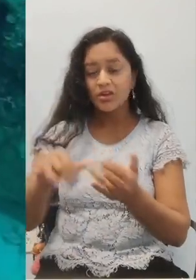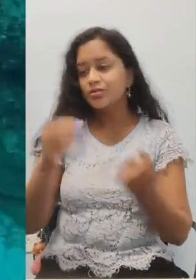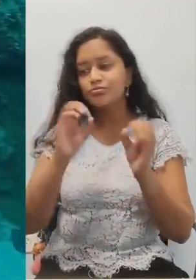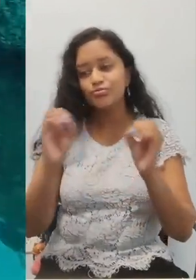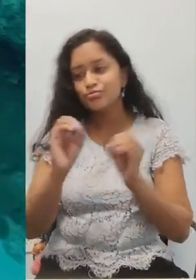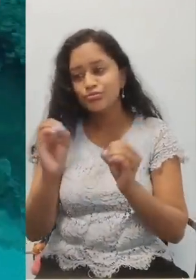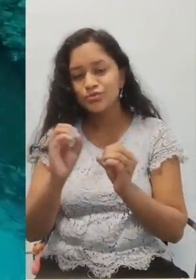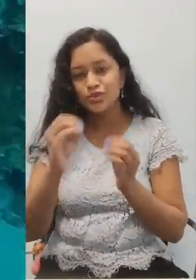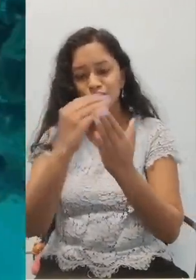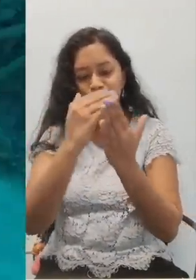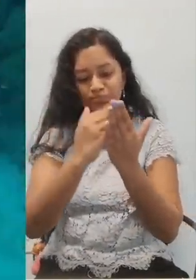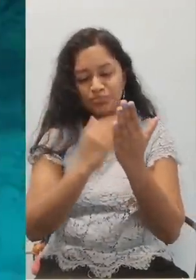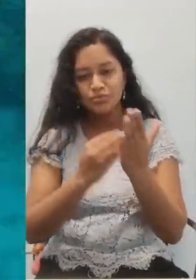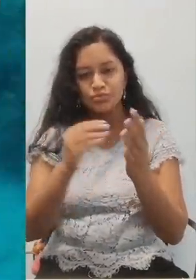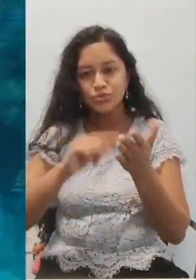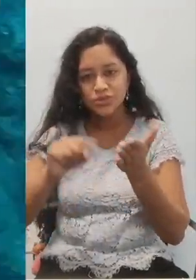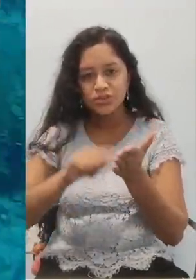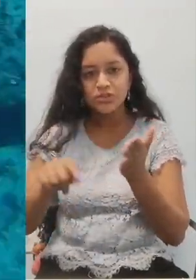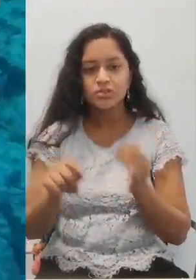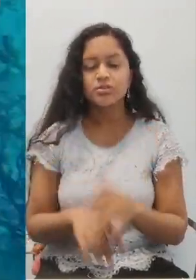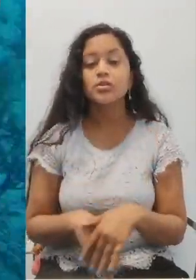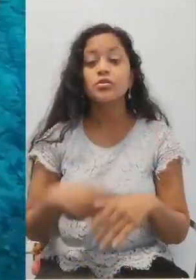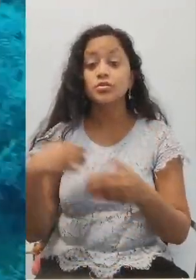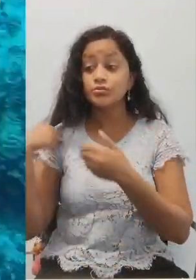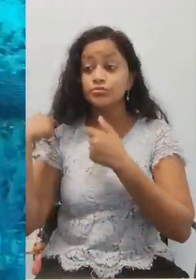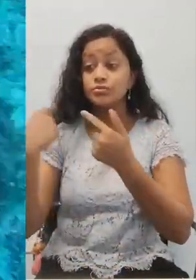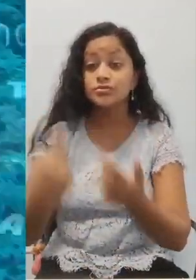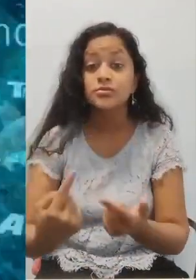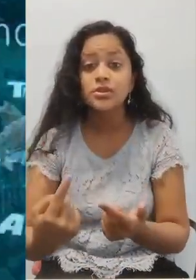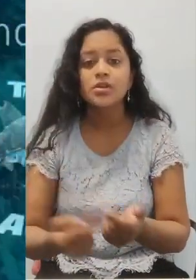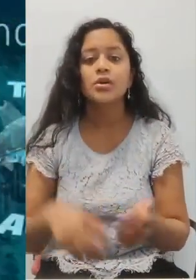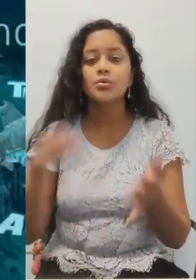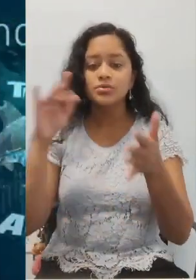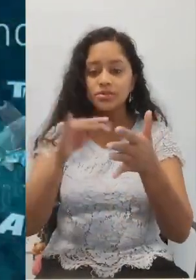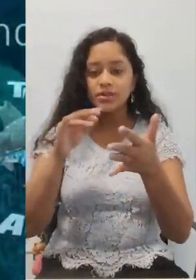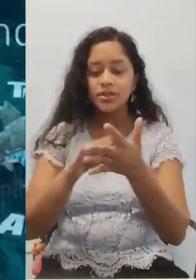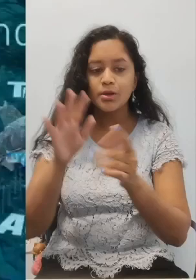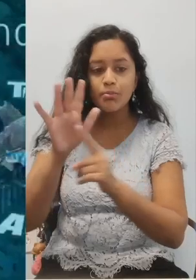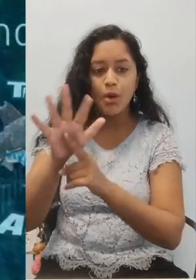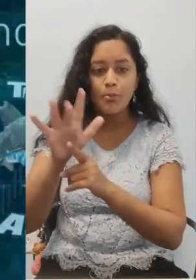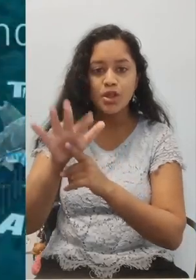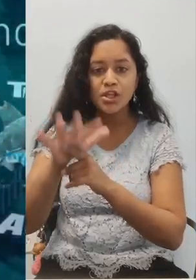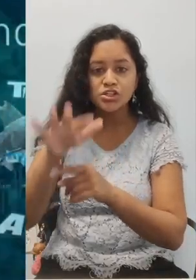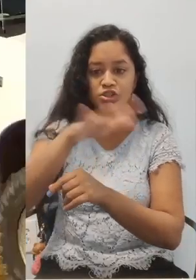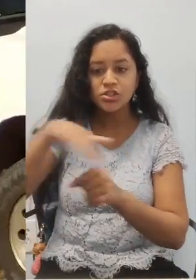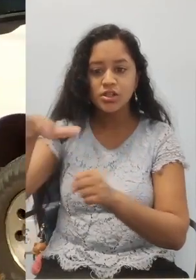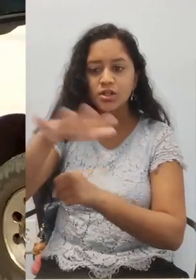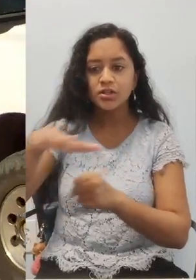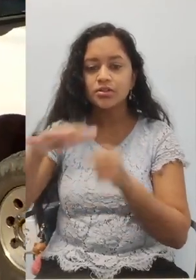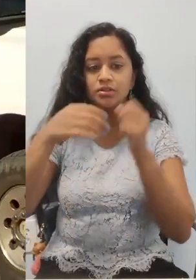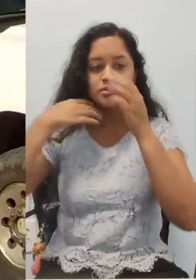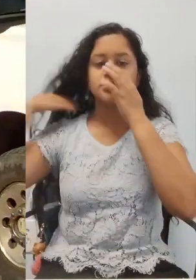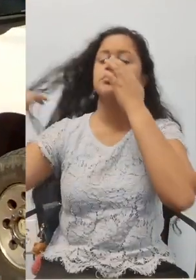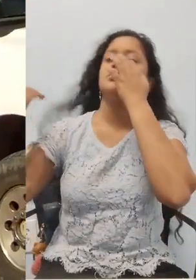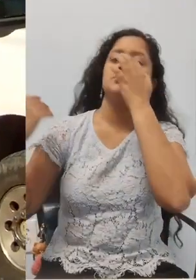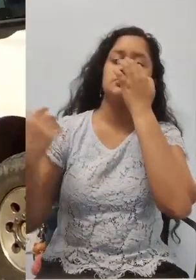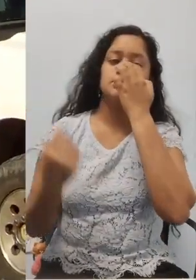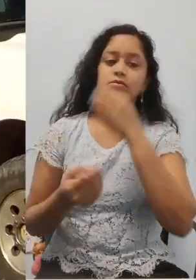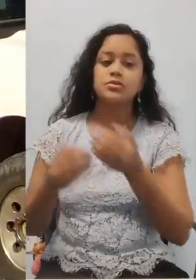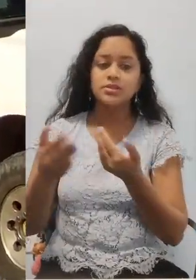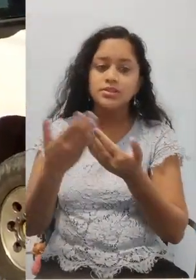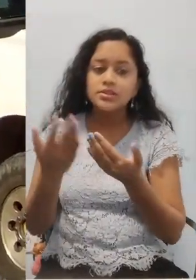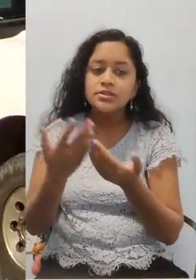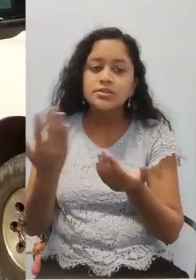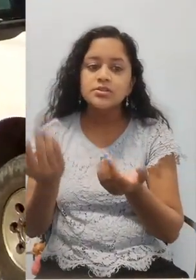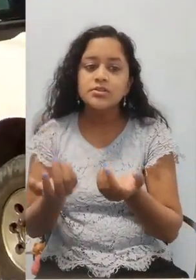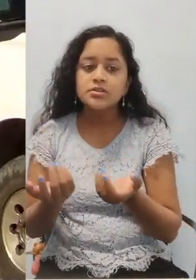has started in 2009. So before then, there was no systematic shark research on Ireland. And from then on, we